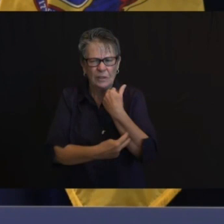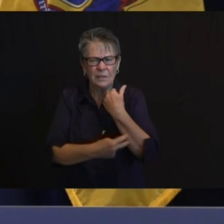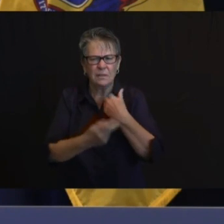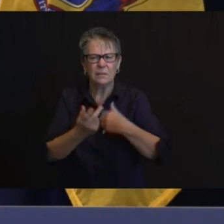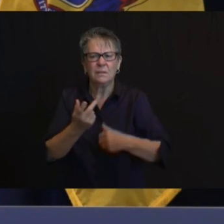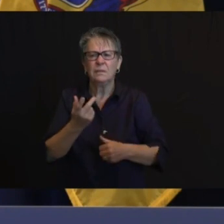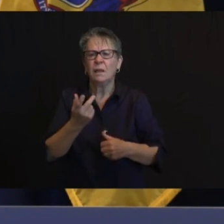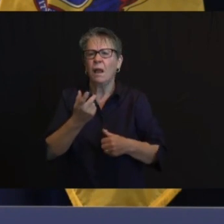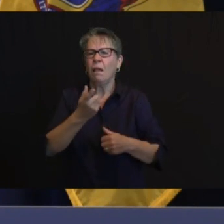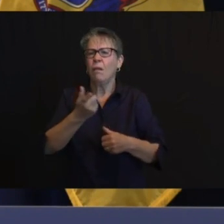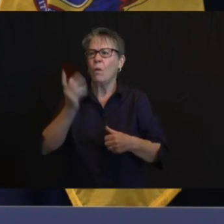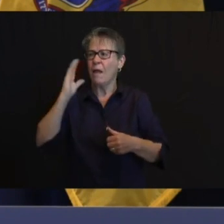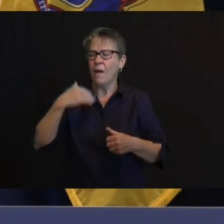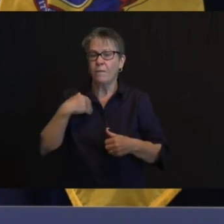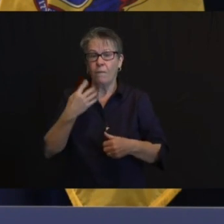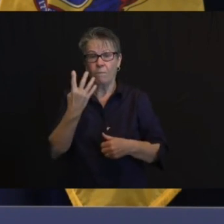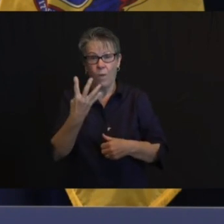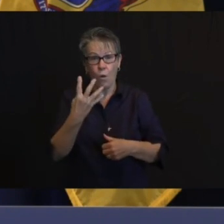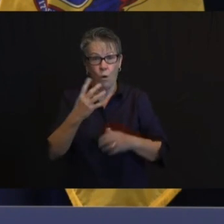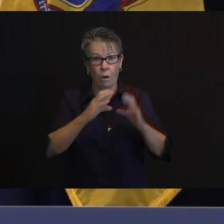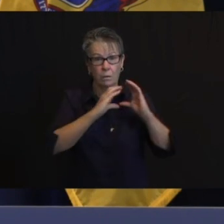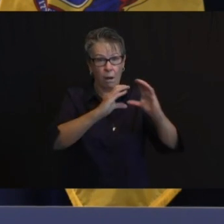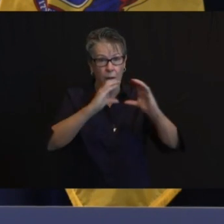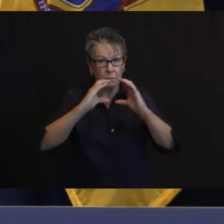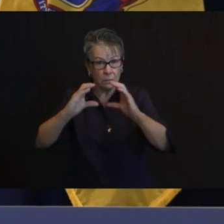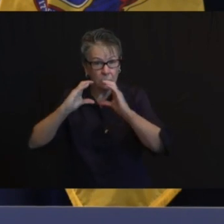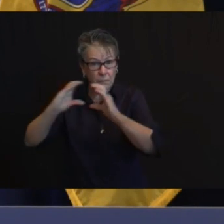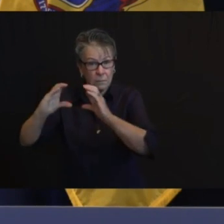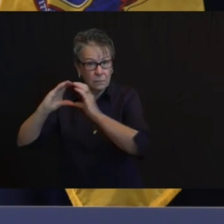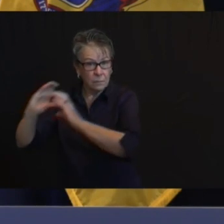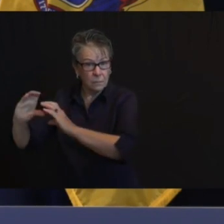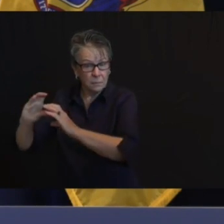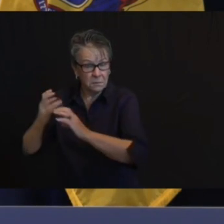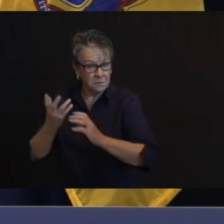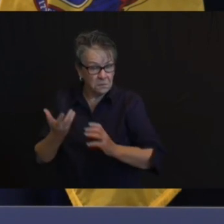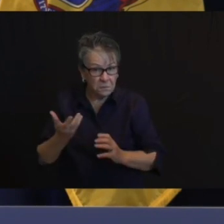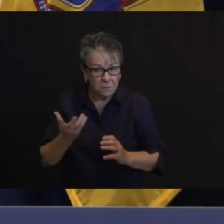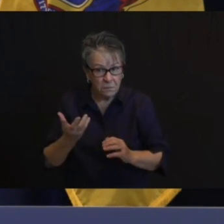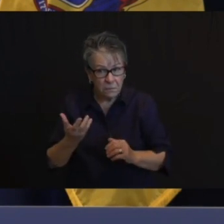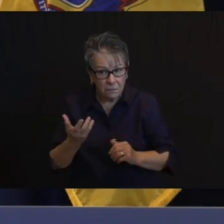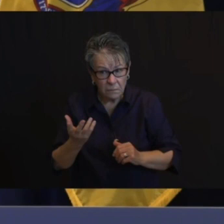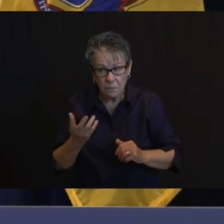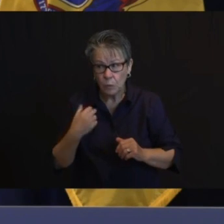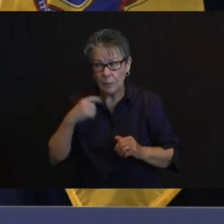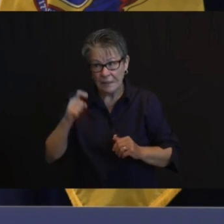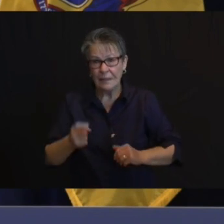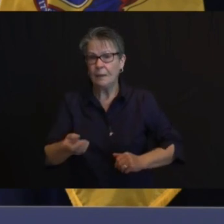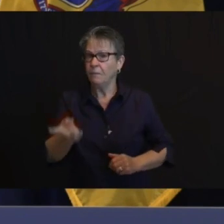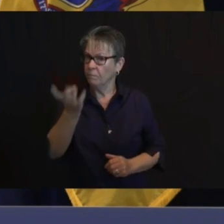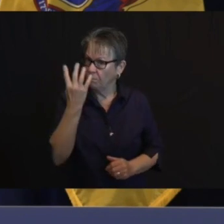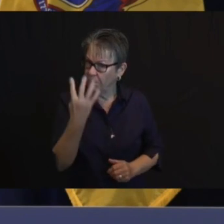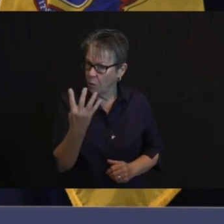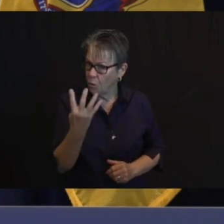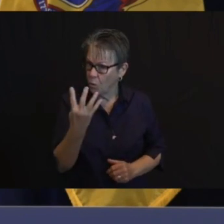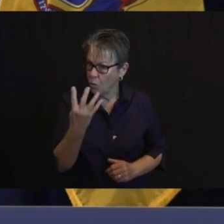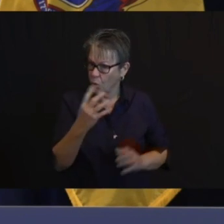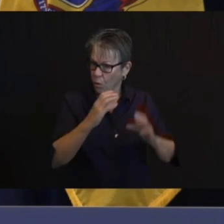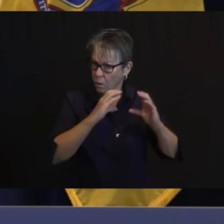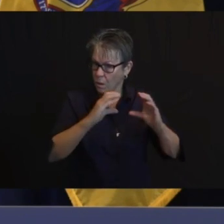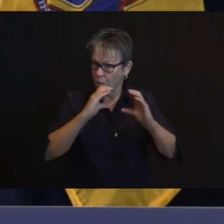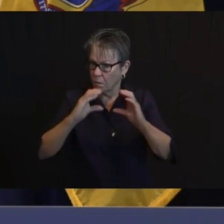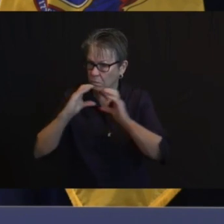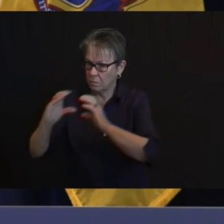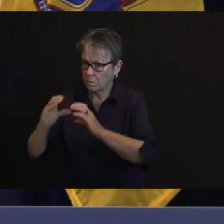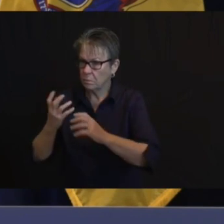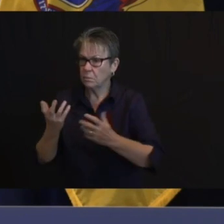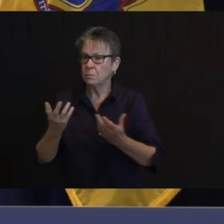and we need to do it in a way that does not disadvantage and further impact the lives and the experience of the